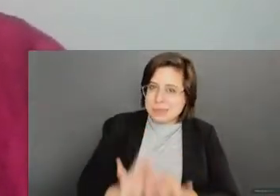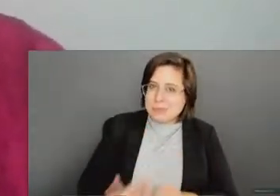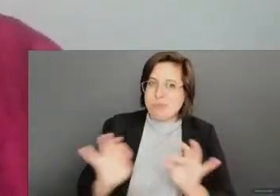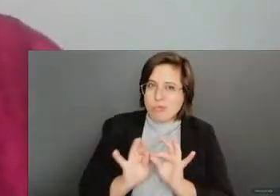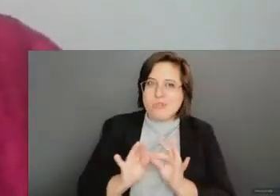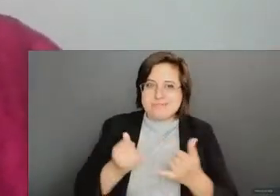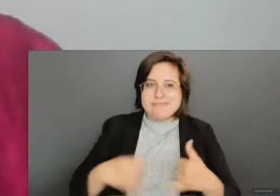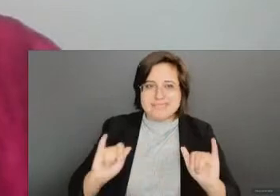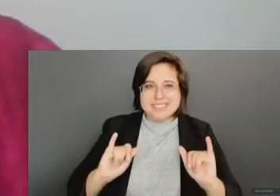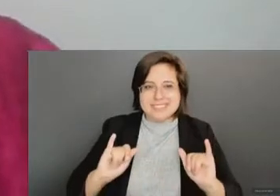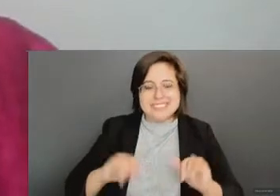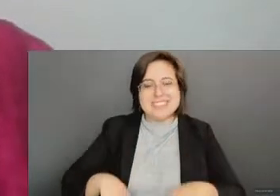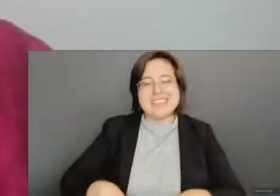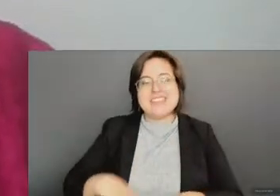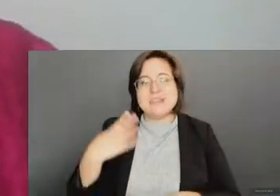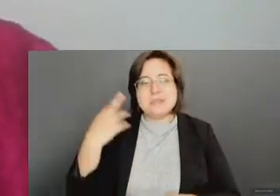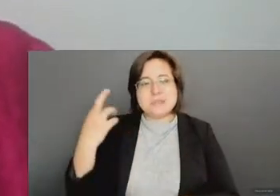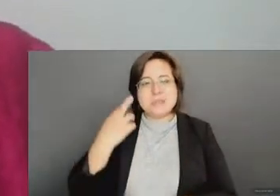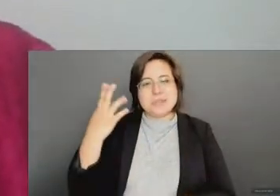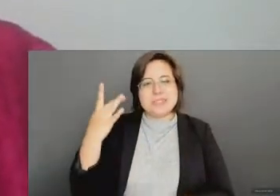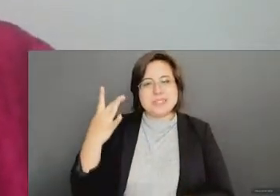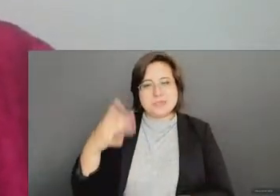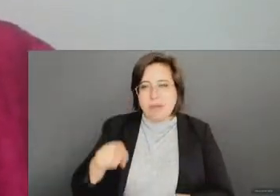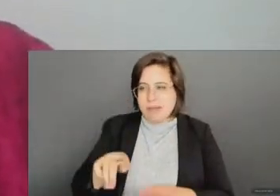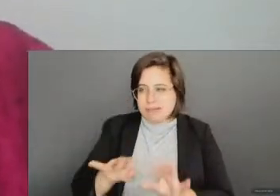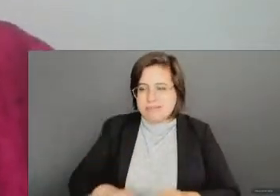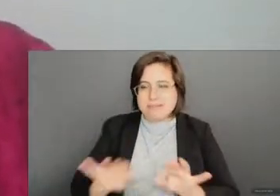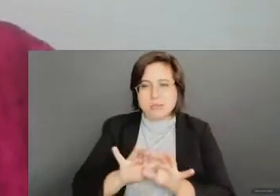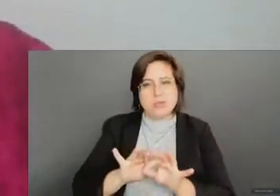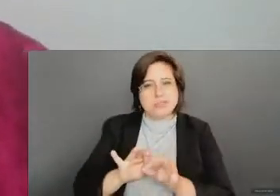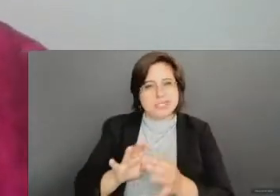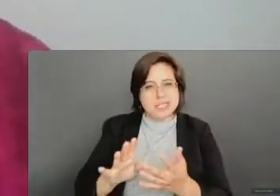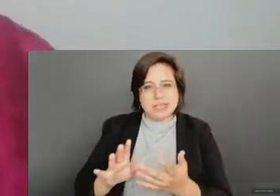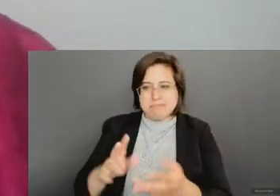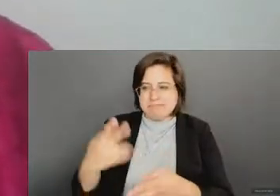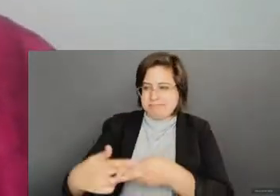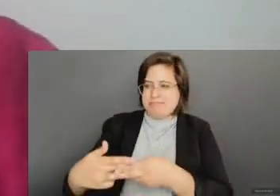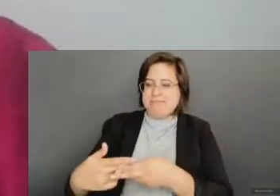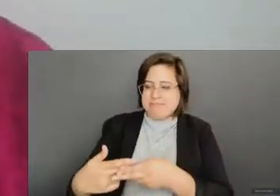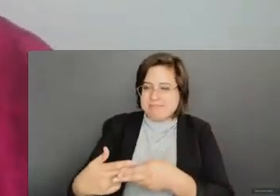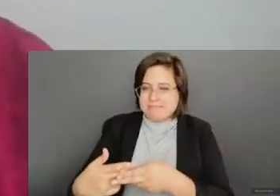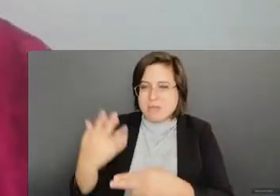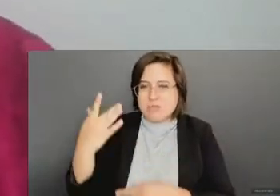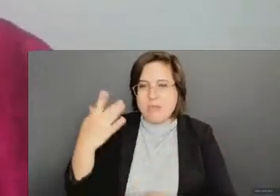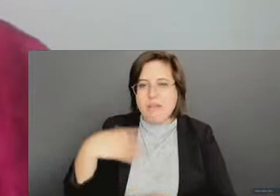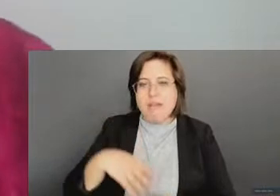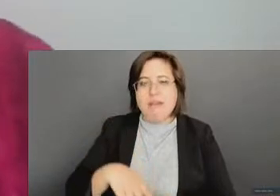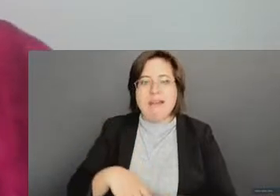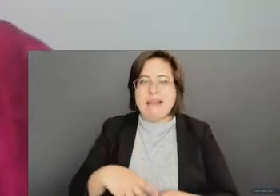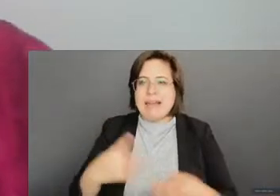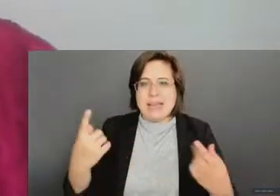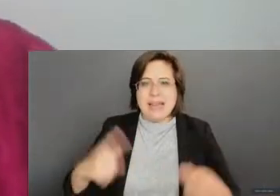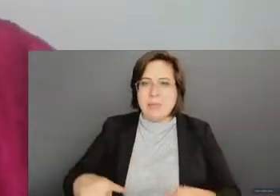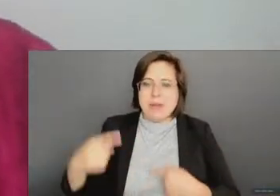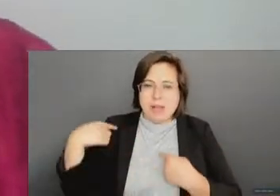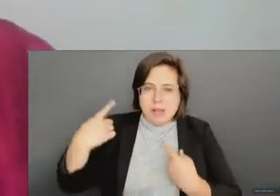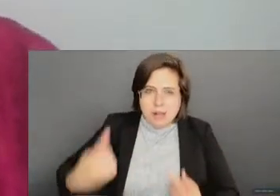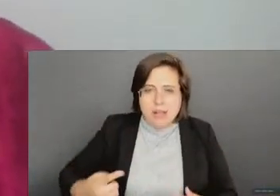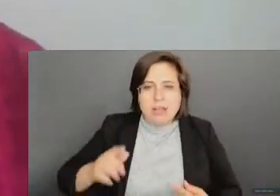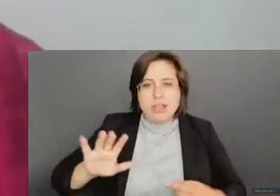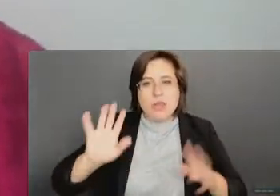the reason why this subcommittee is notable is that all throughout the sprint, their focus has been